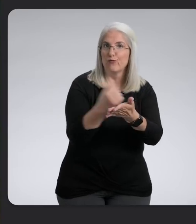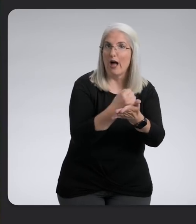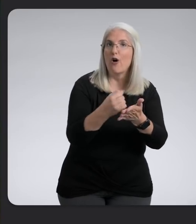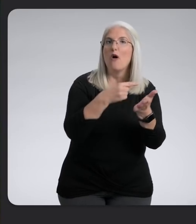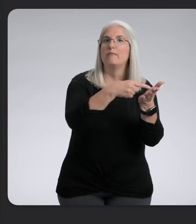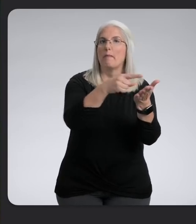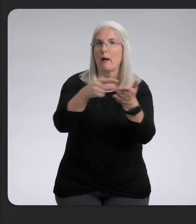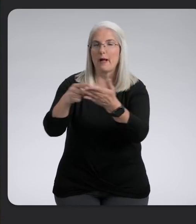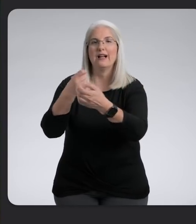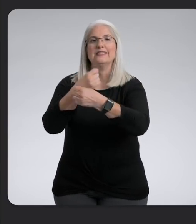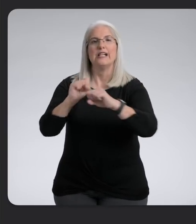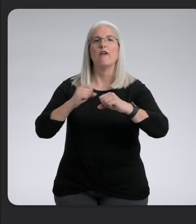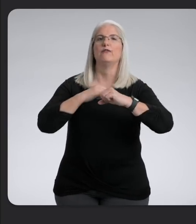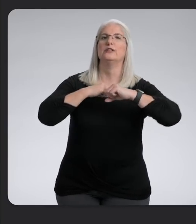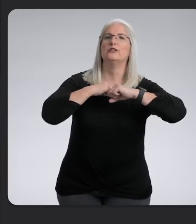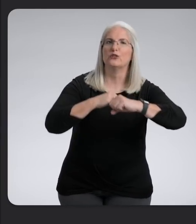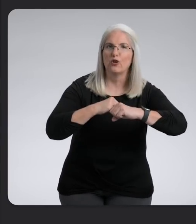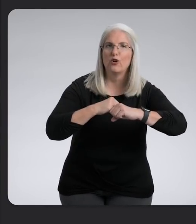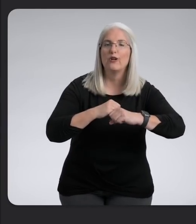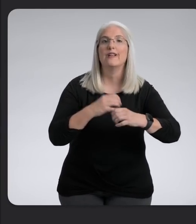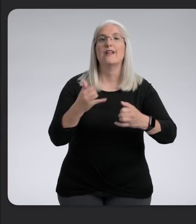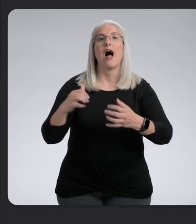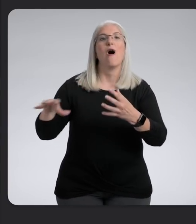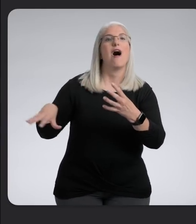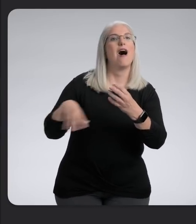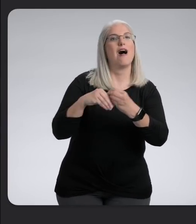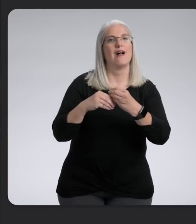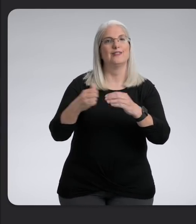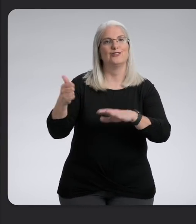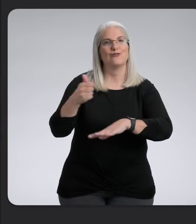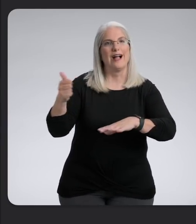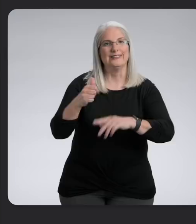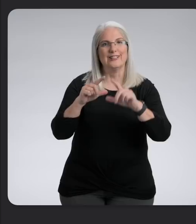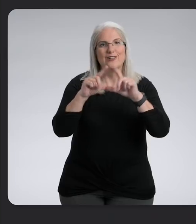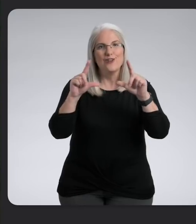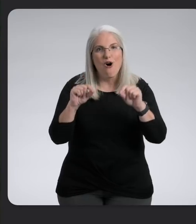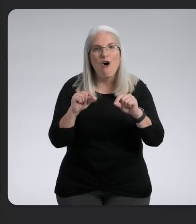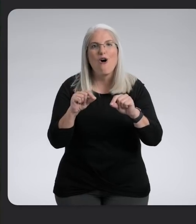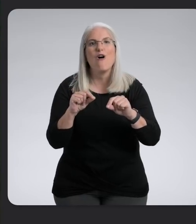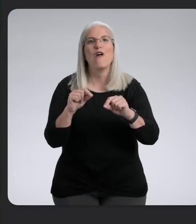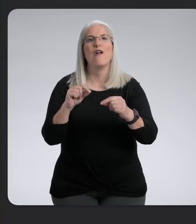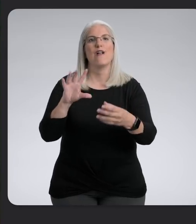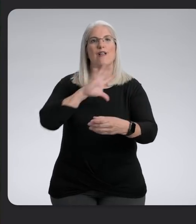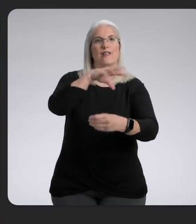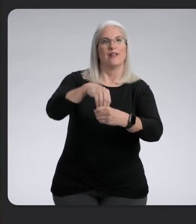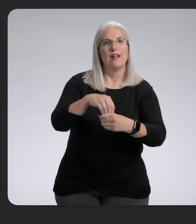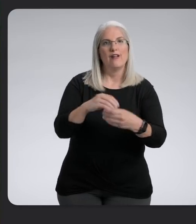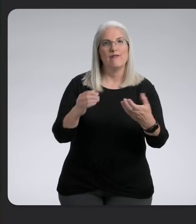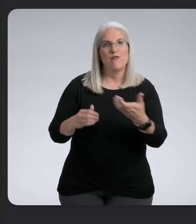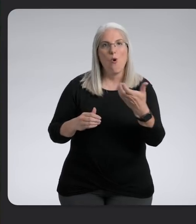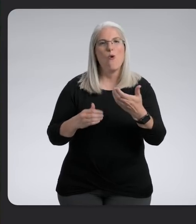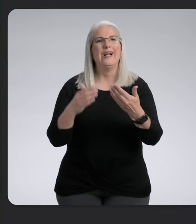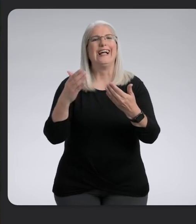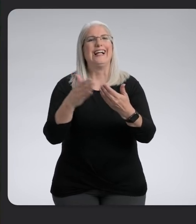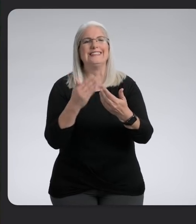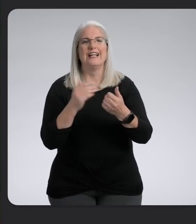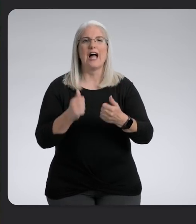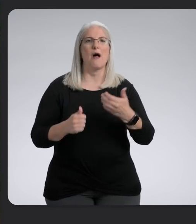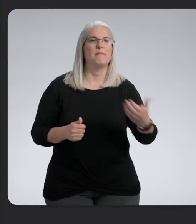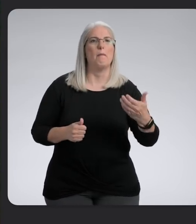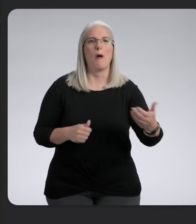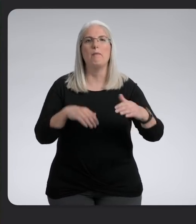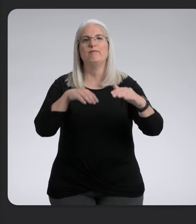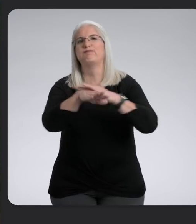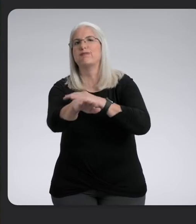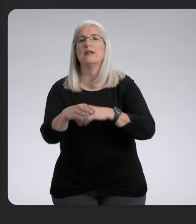secure. Next, we brought transit cards with express mode to your iPhone. You just breeze through the turnstiles in San Francisco, New